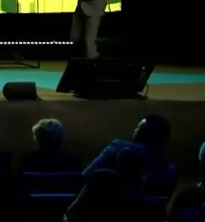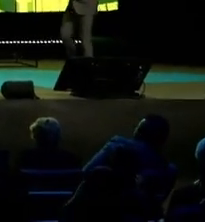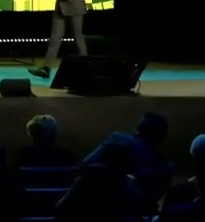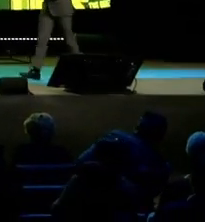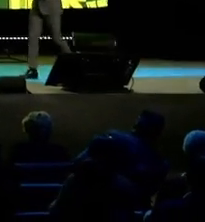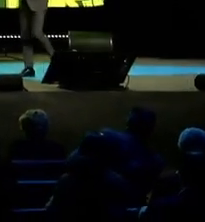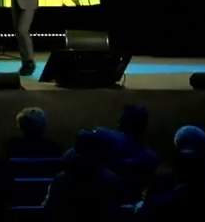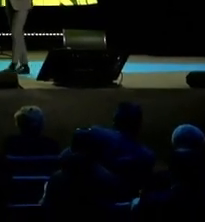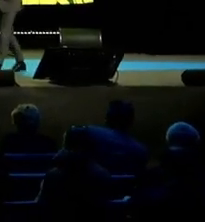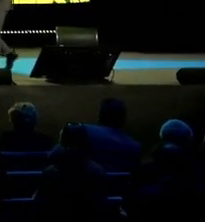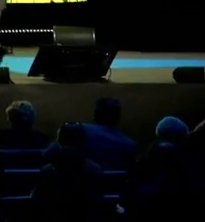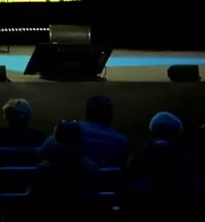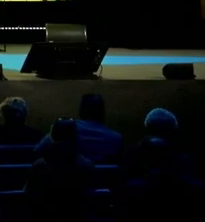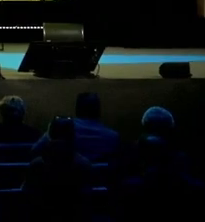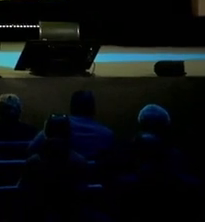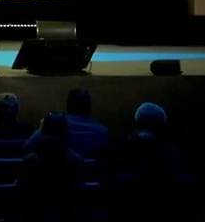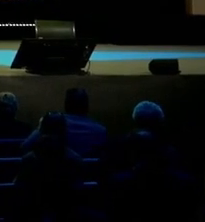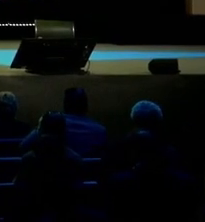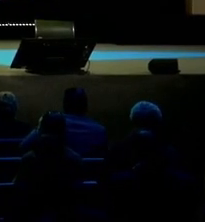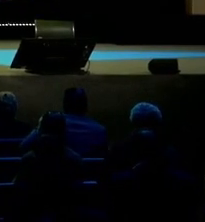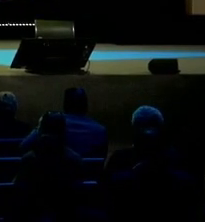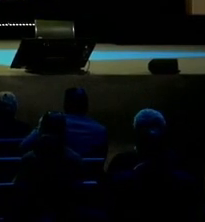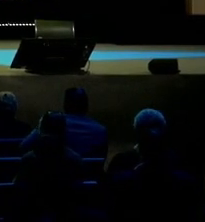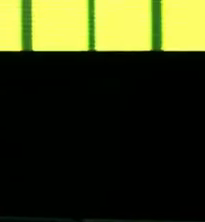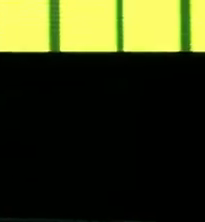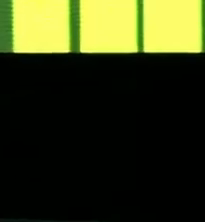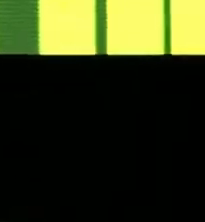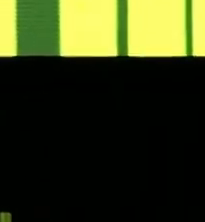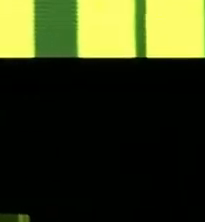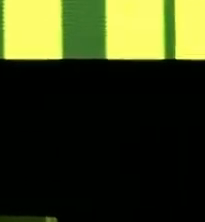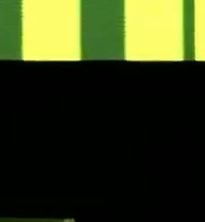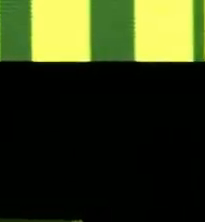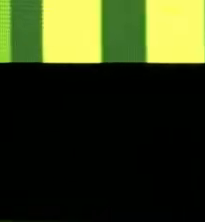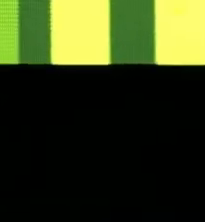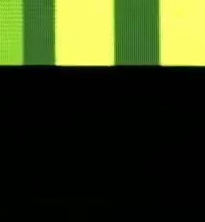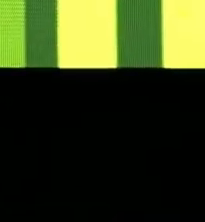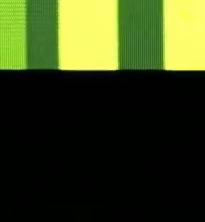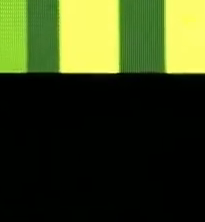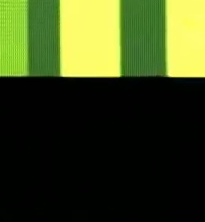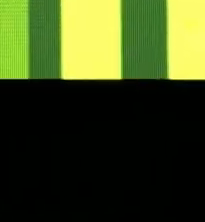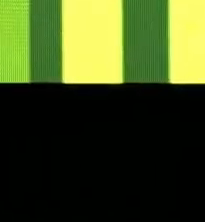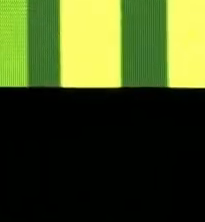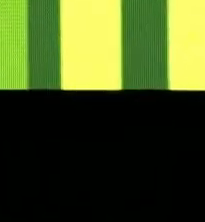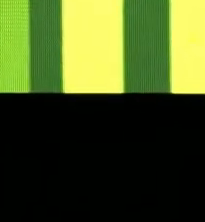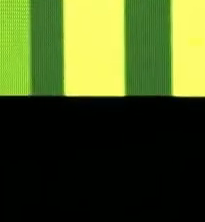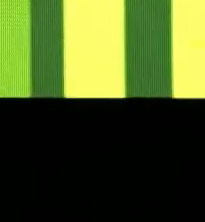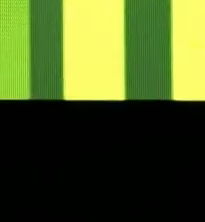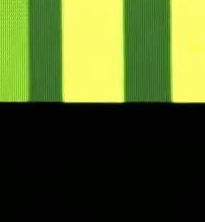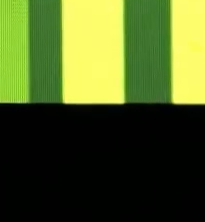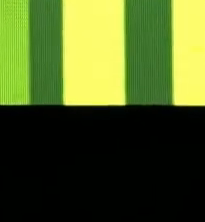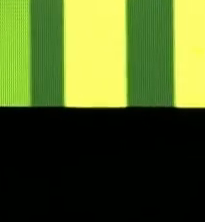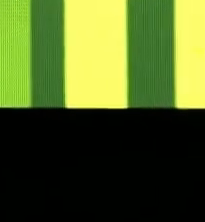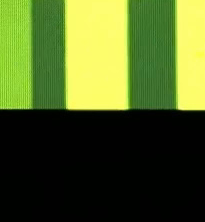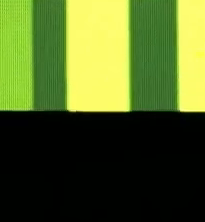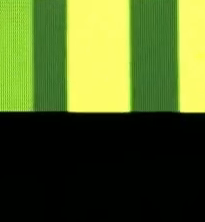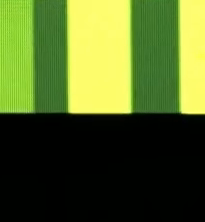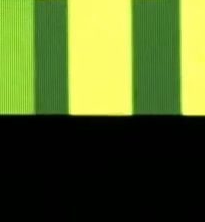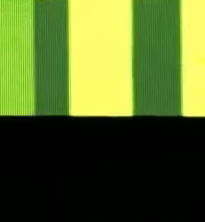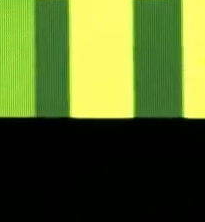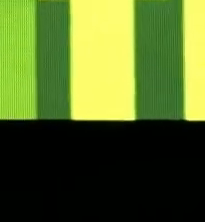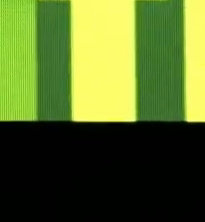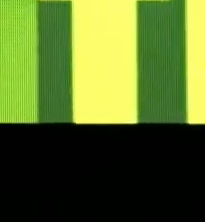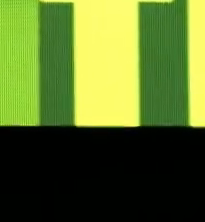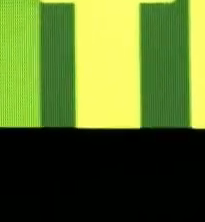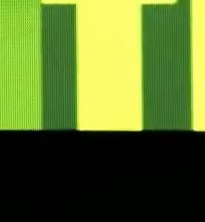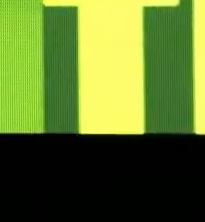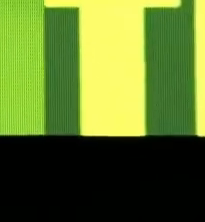Ficamos então aqui com... Ficaram aqui as pistas da Microsoft. Vamos agora saber qual é a perspectiva da Google neste assunto